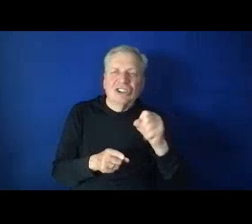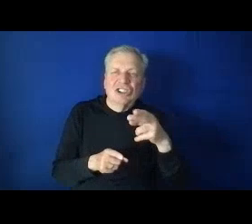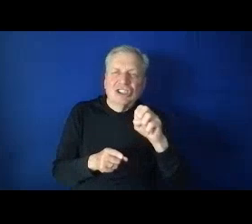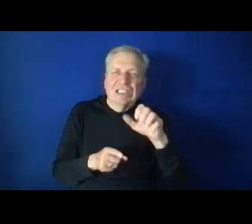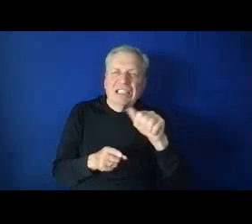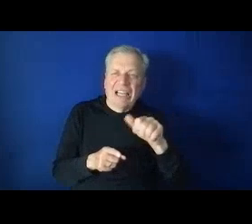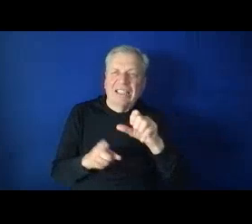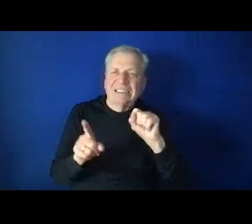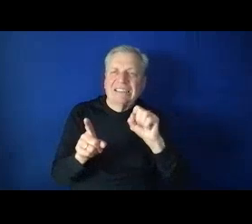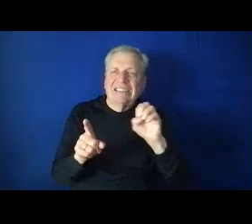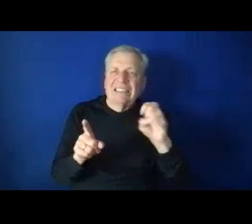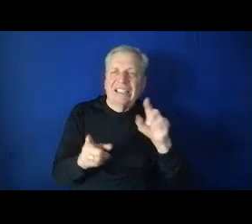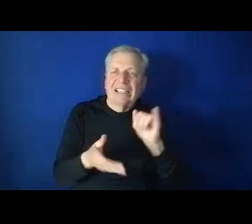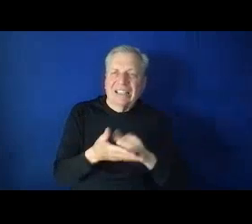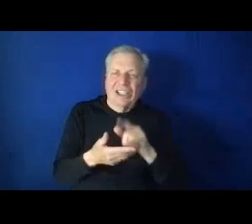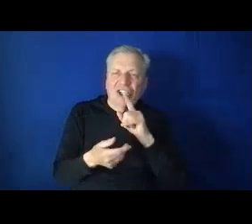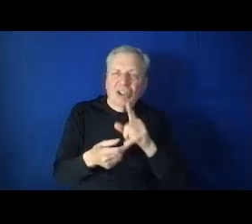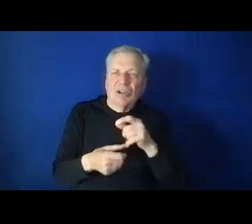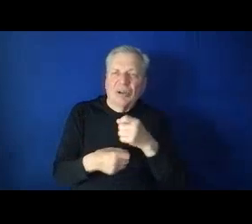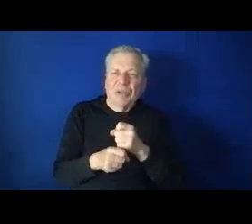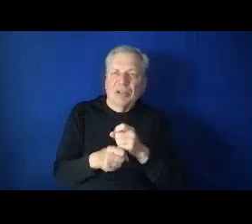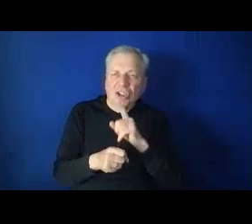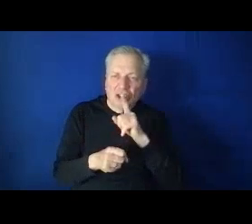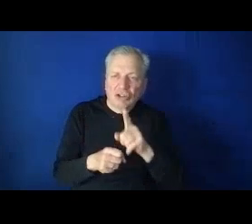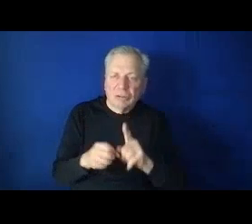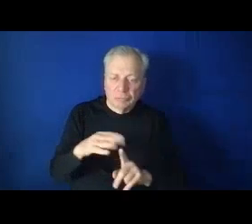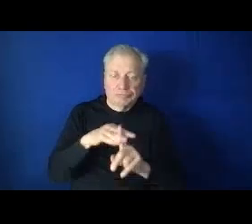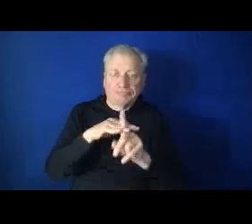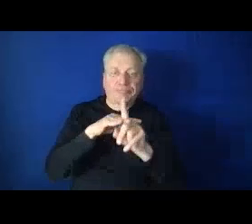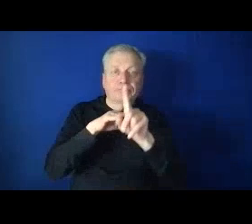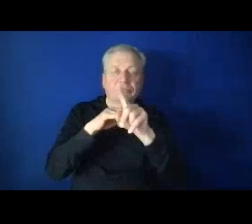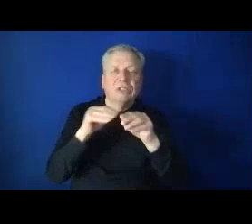able to stick to really vertical surfaces.